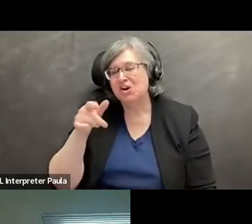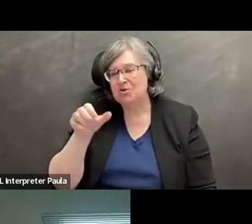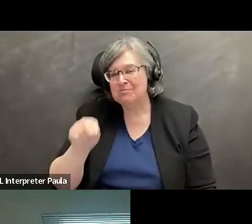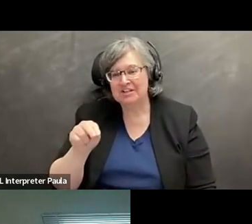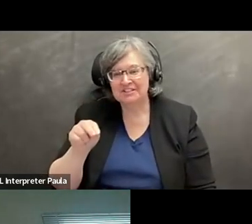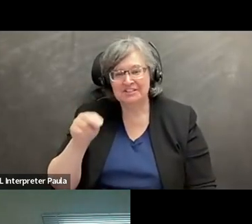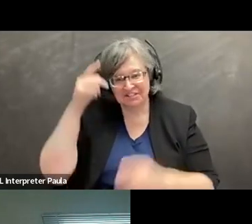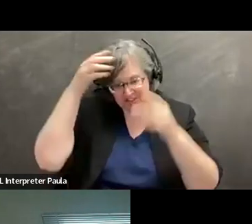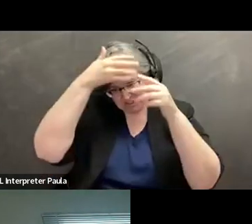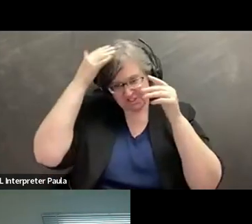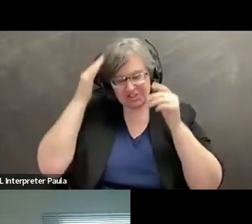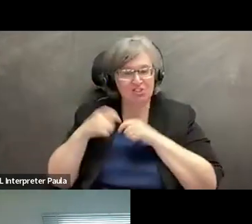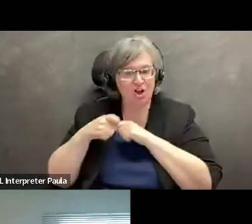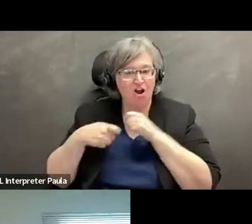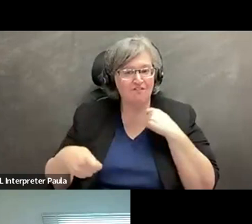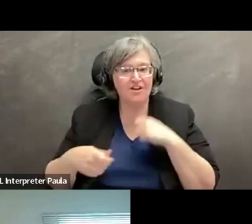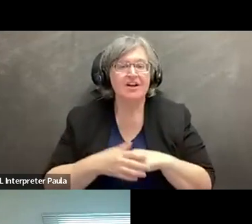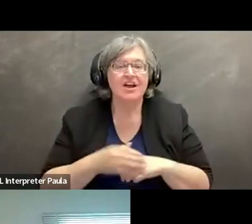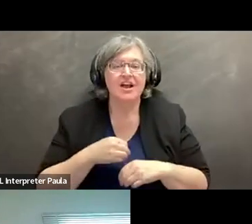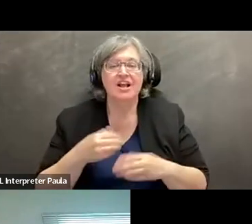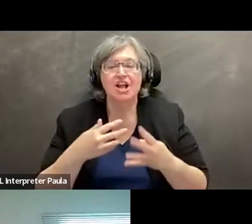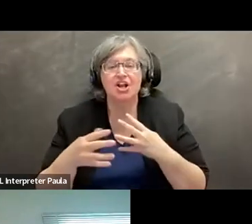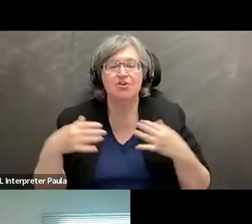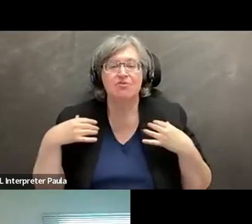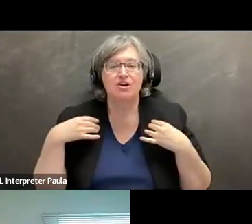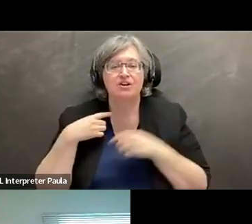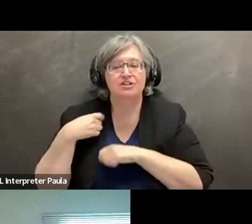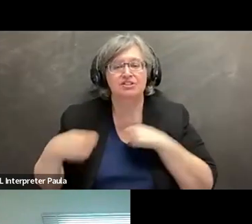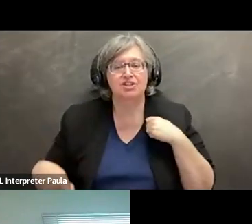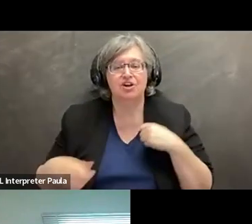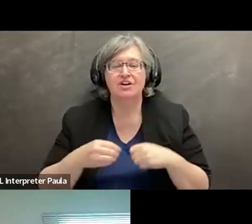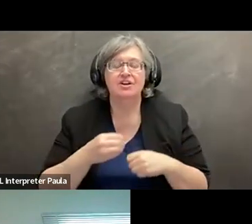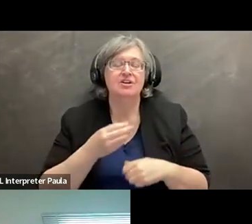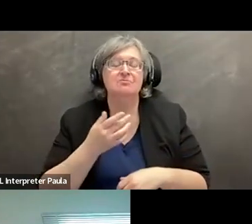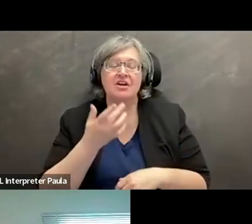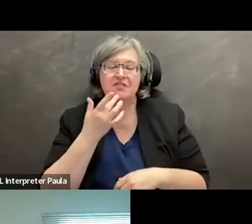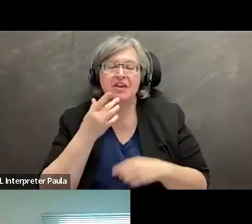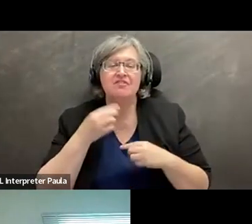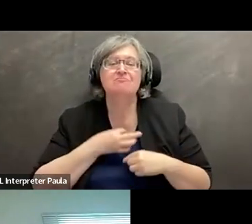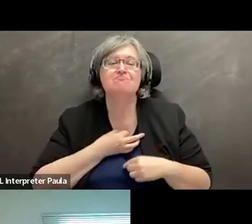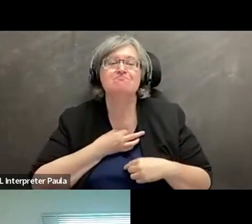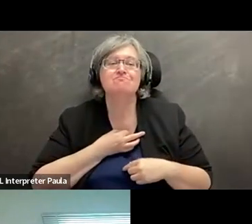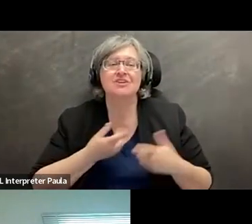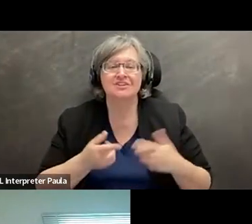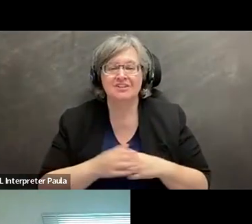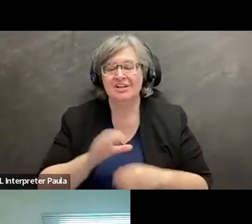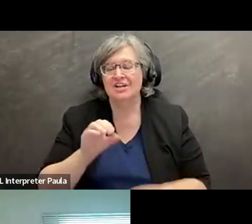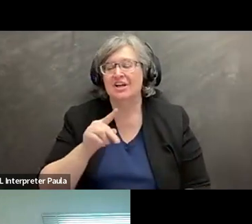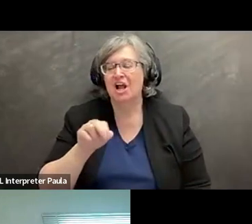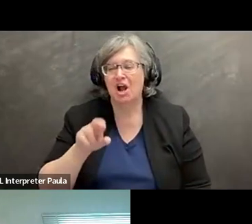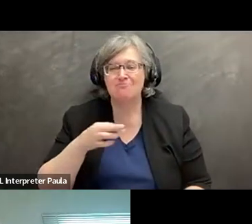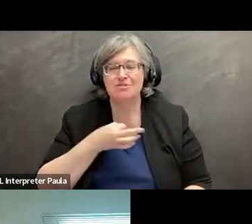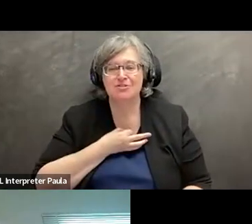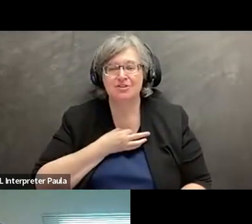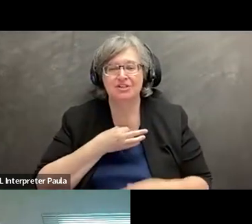a gray shawl, and my favorite amethyst stone, copper.